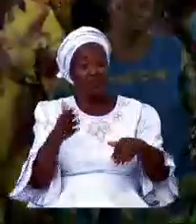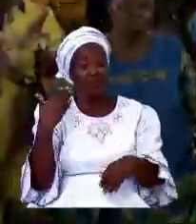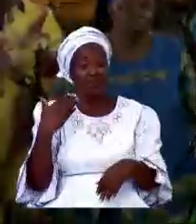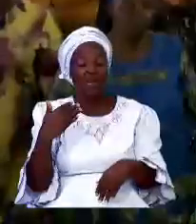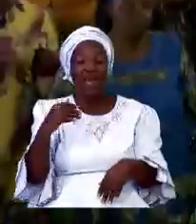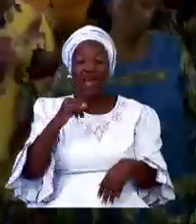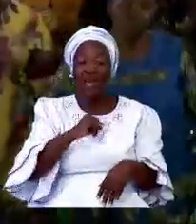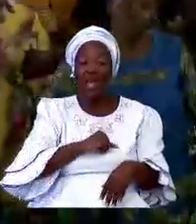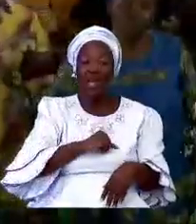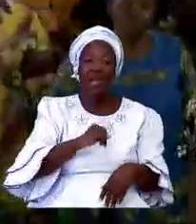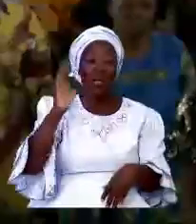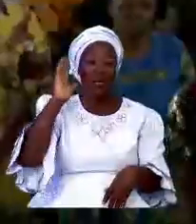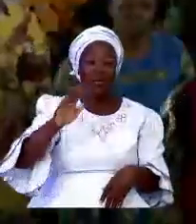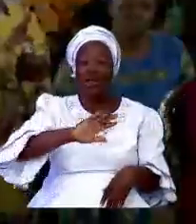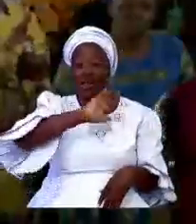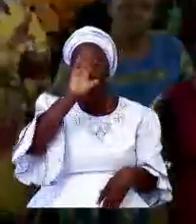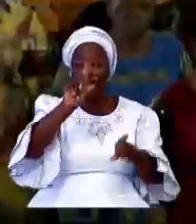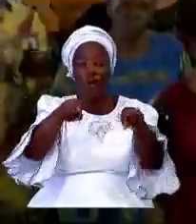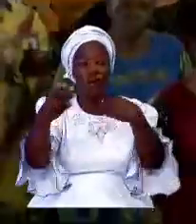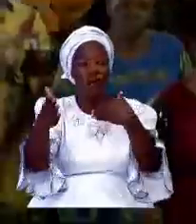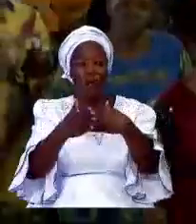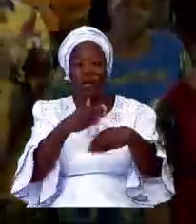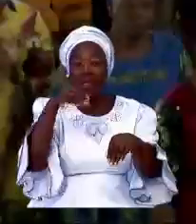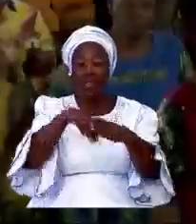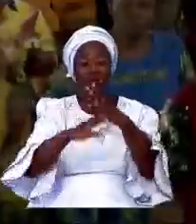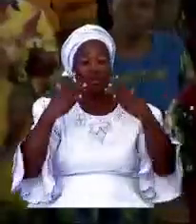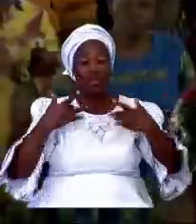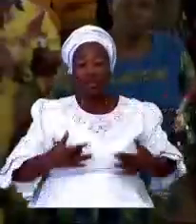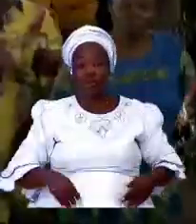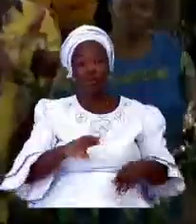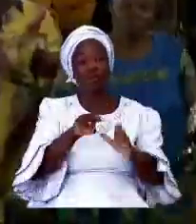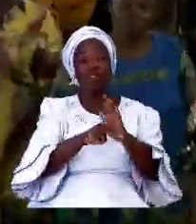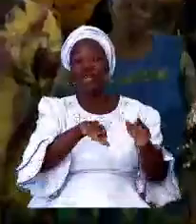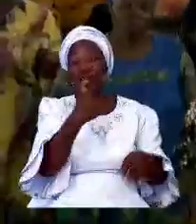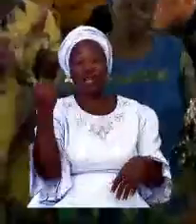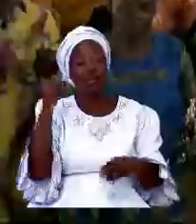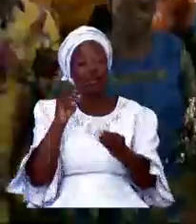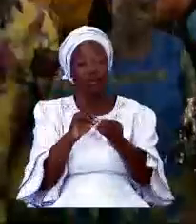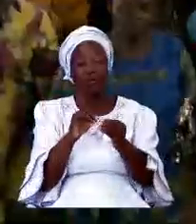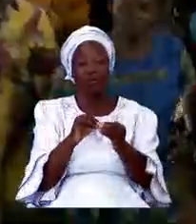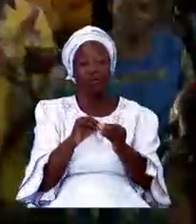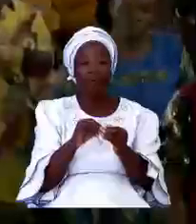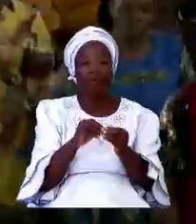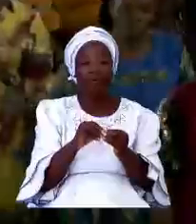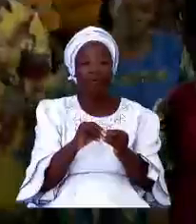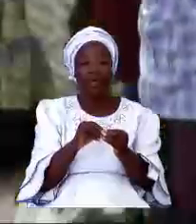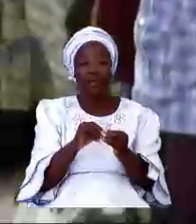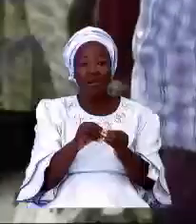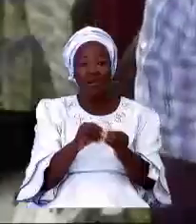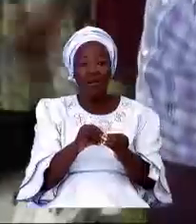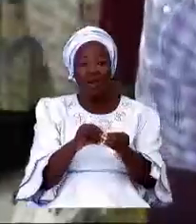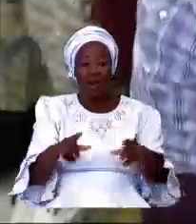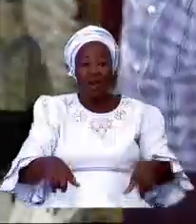When I remember what the Lord has done, I'll never go back into